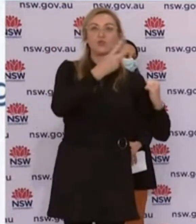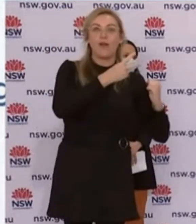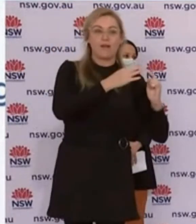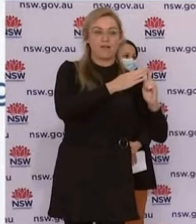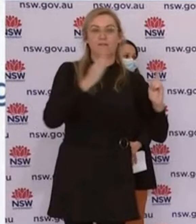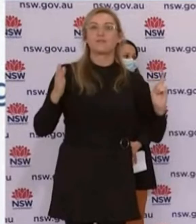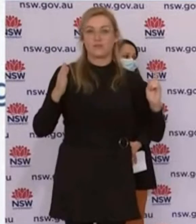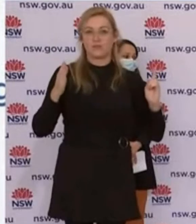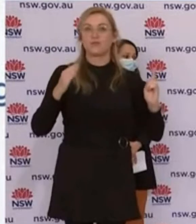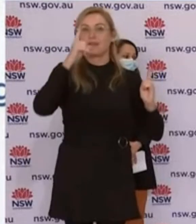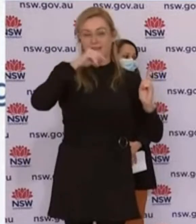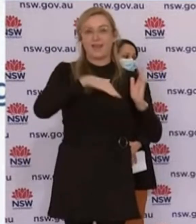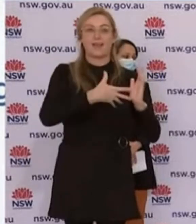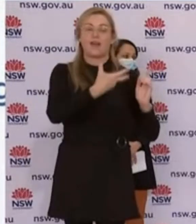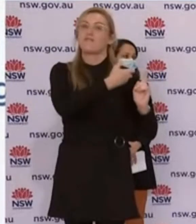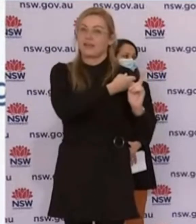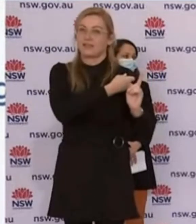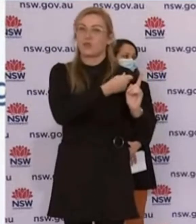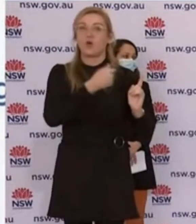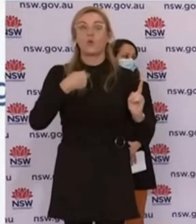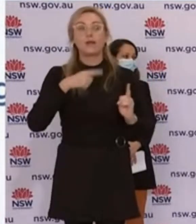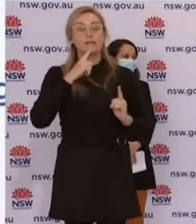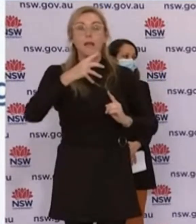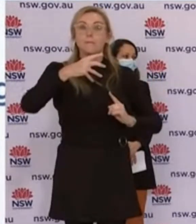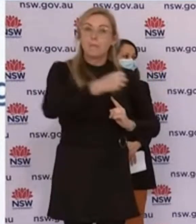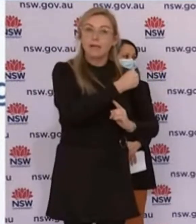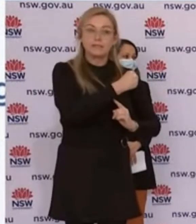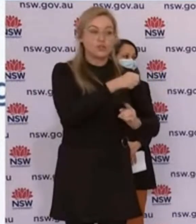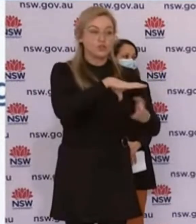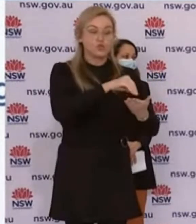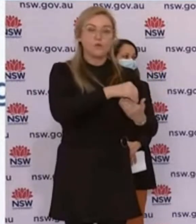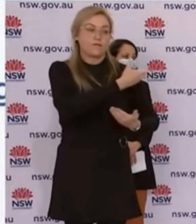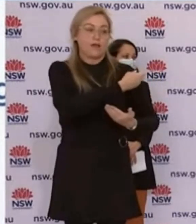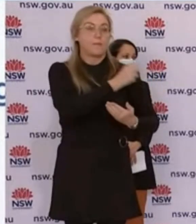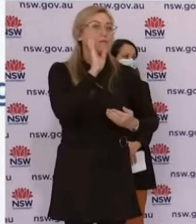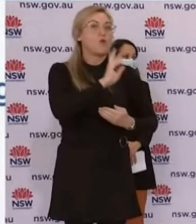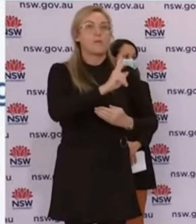school communities is really important. We won't be mandating for our students, but we will be strongly